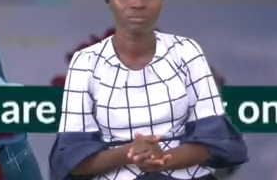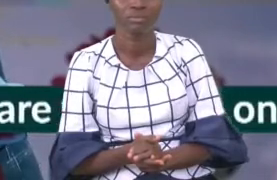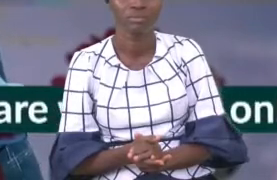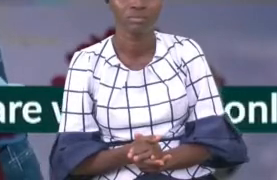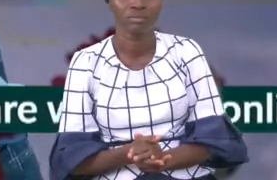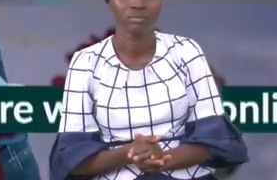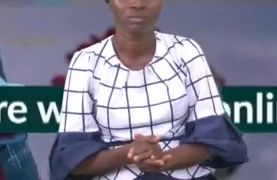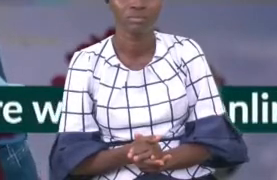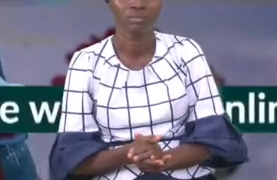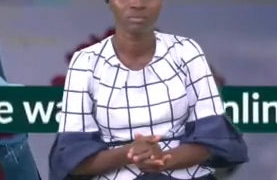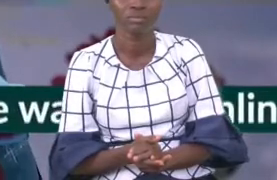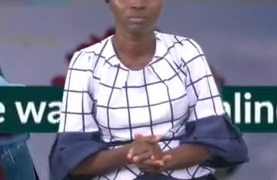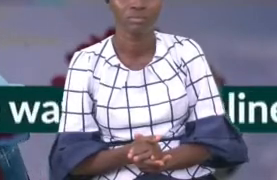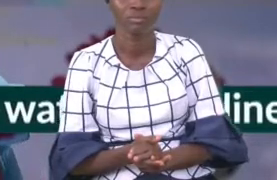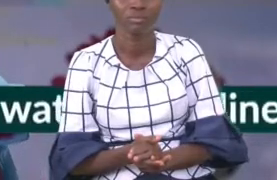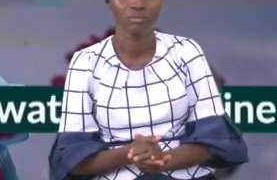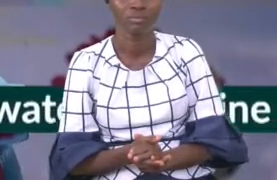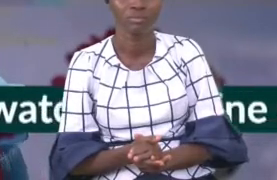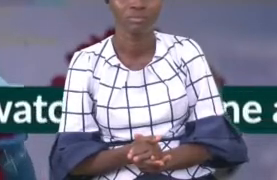Take all the details.